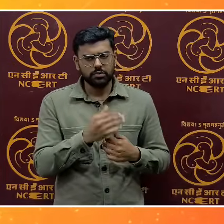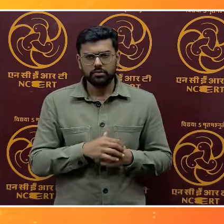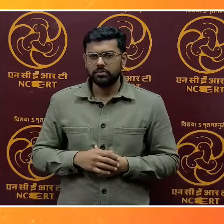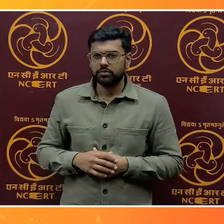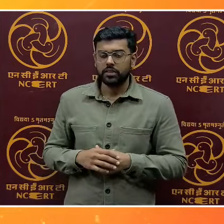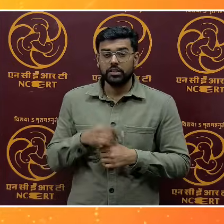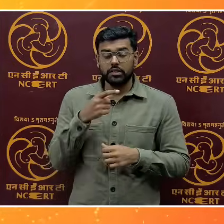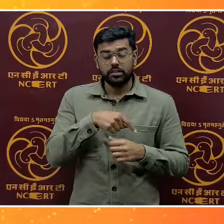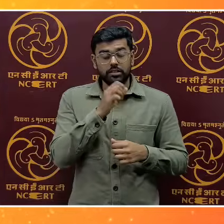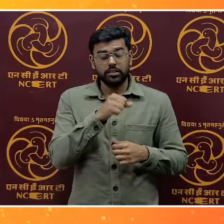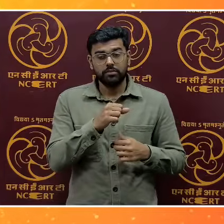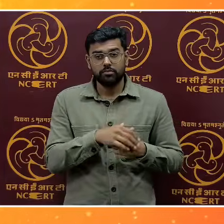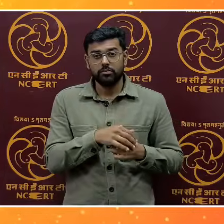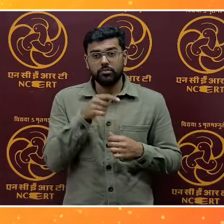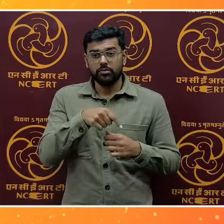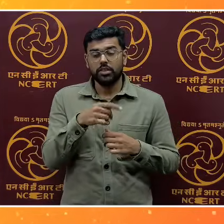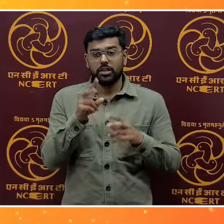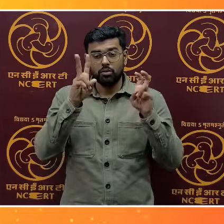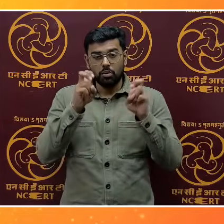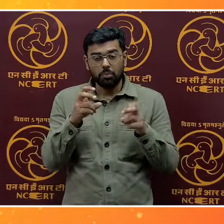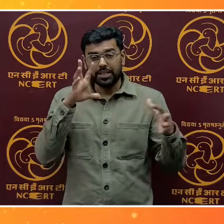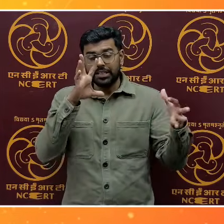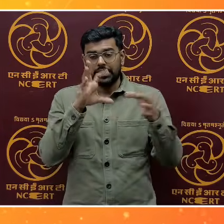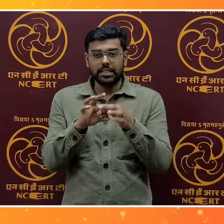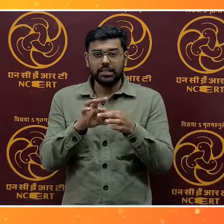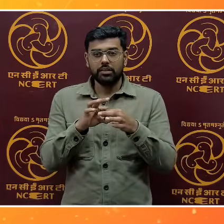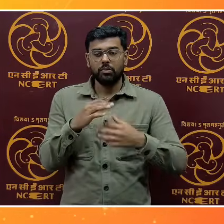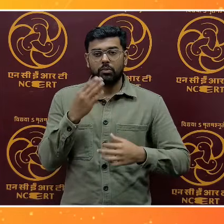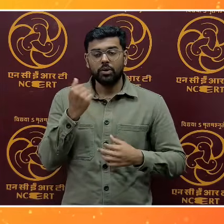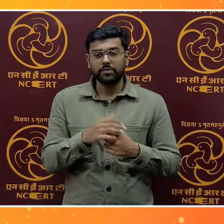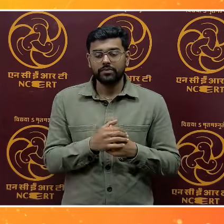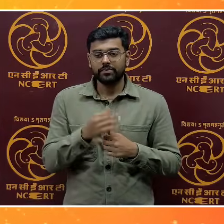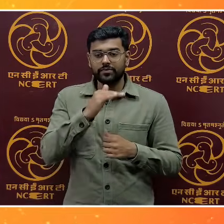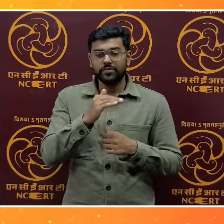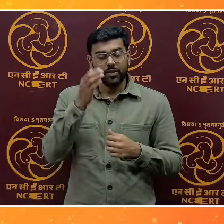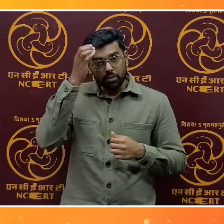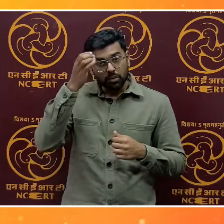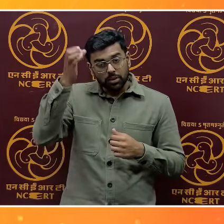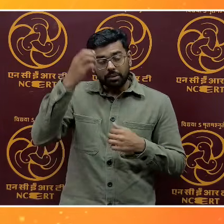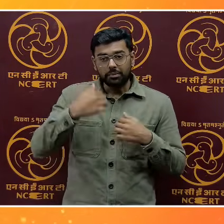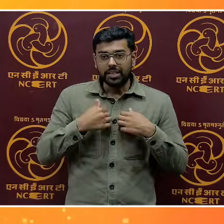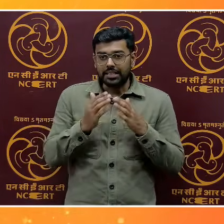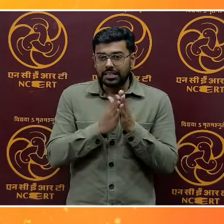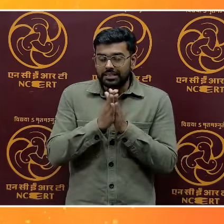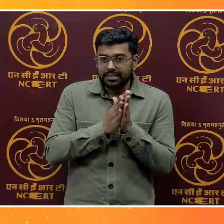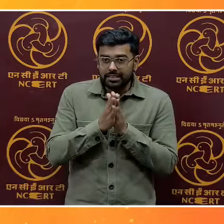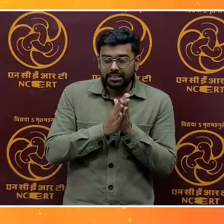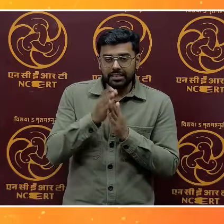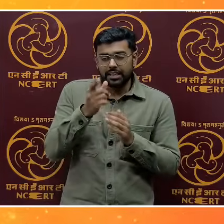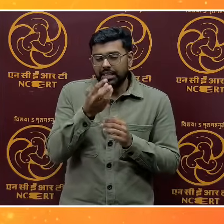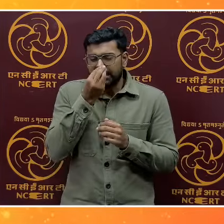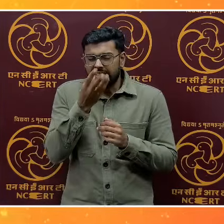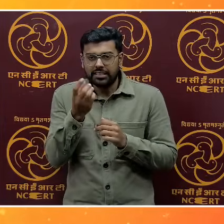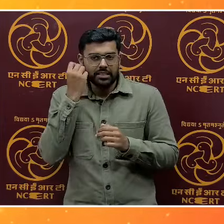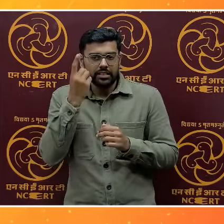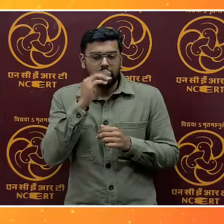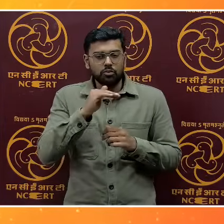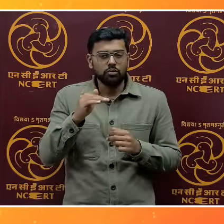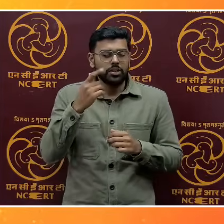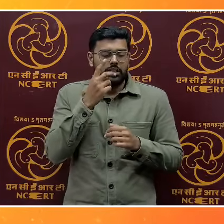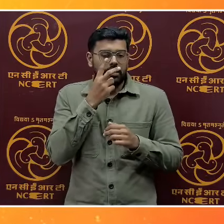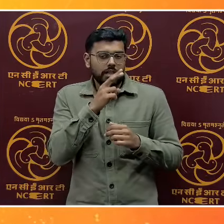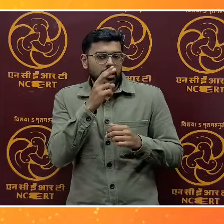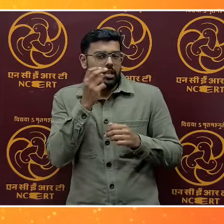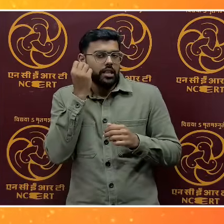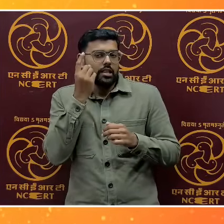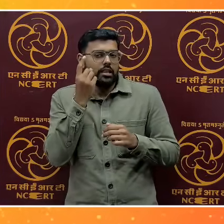they will that will make the topic very relevant, no? And the concepts will be interesting and they will be easily understood by the children with